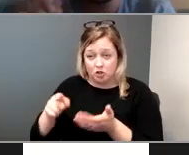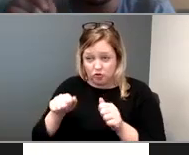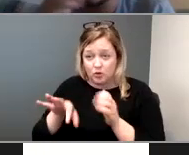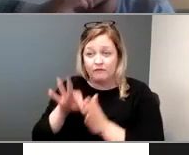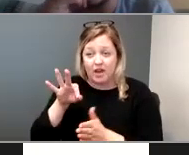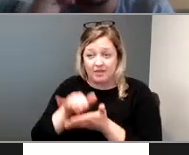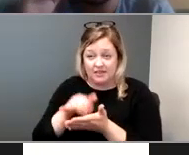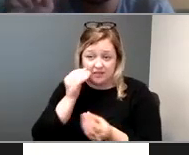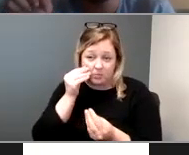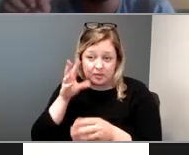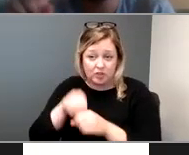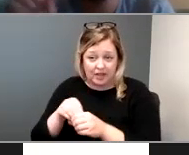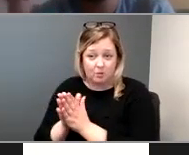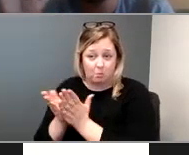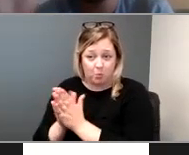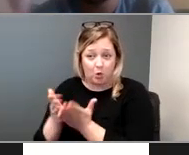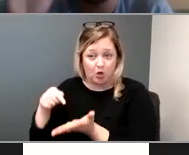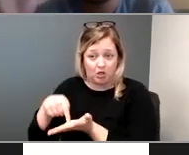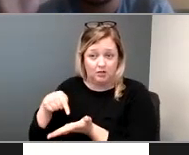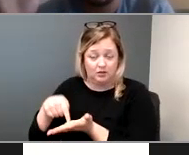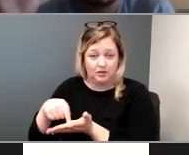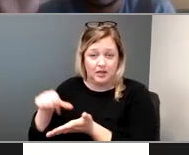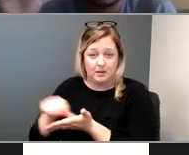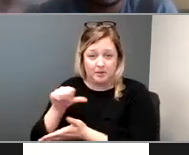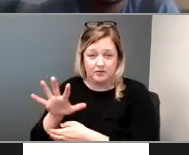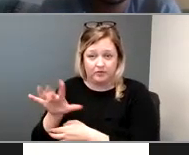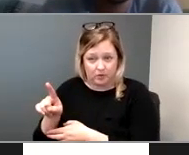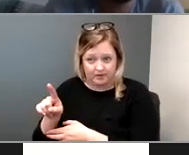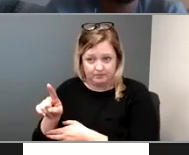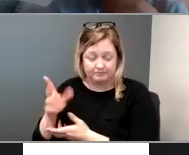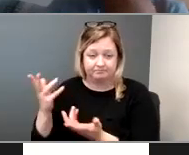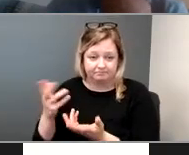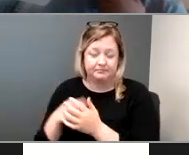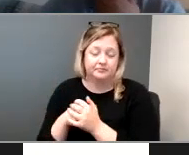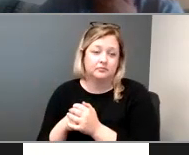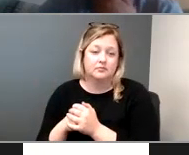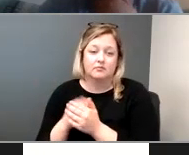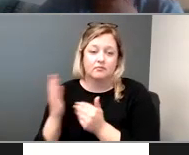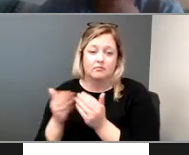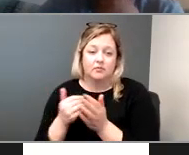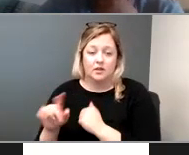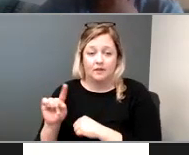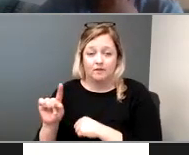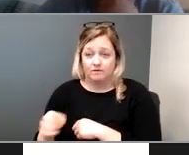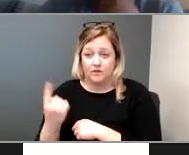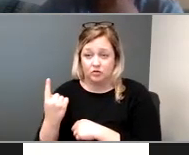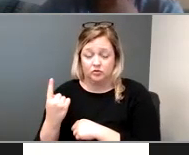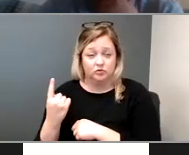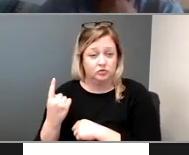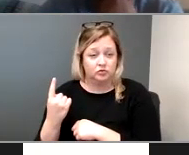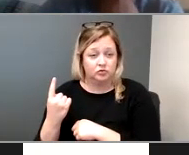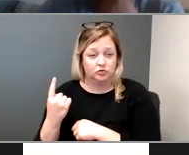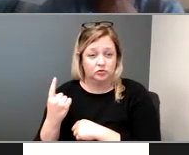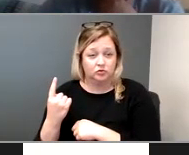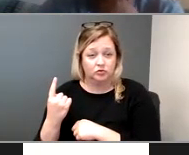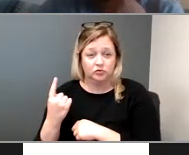information in the book, in the comment book in page 51 and 52. So the first thing that we are going to talk about is